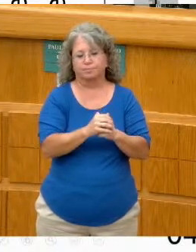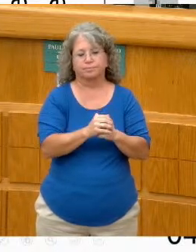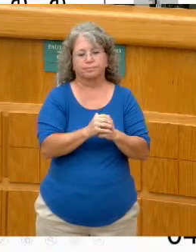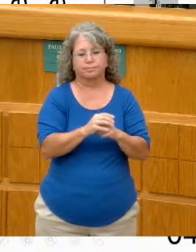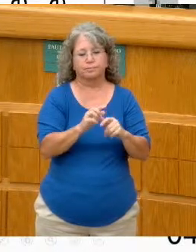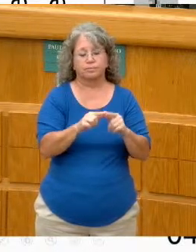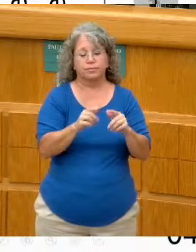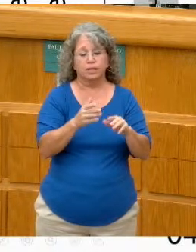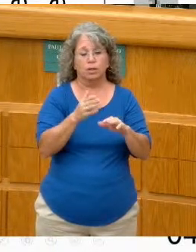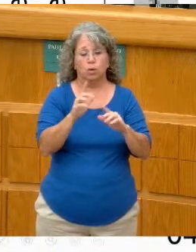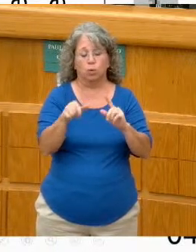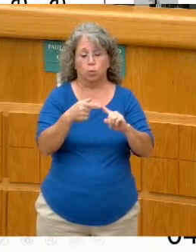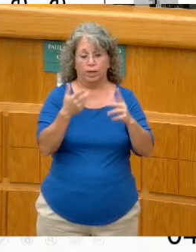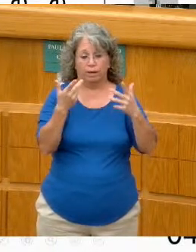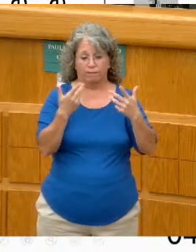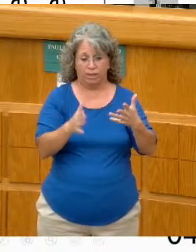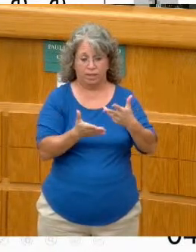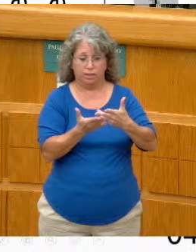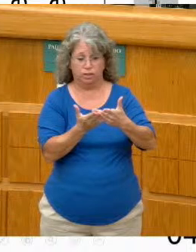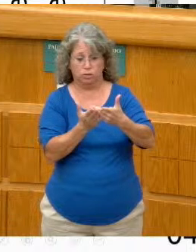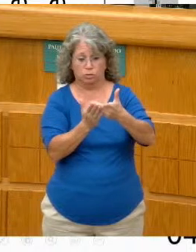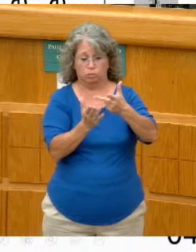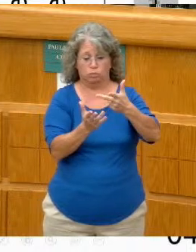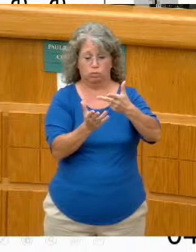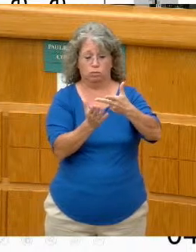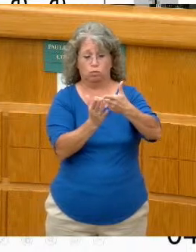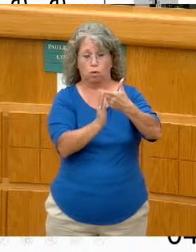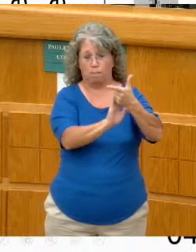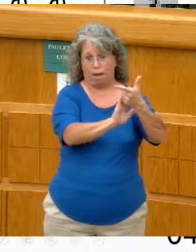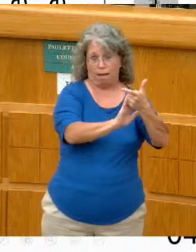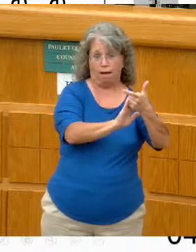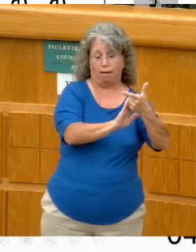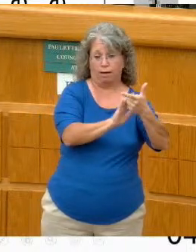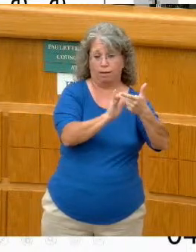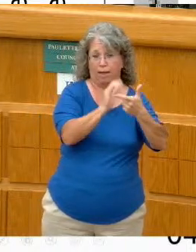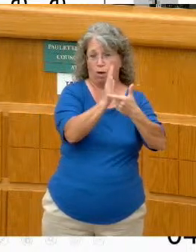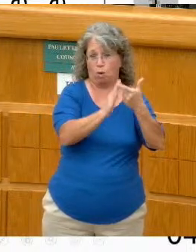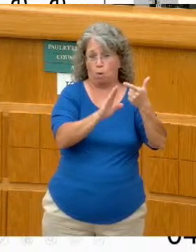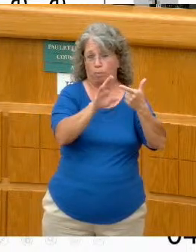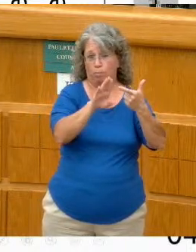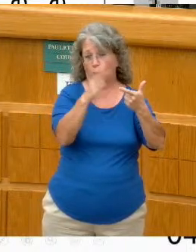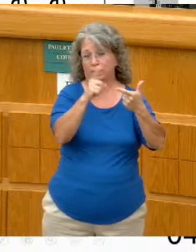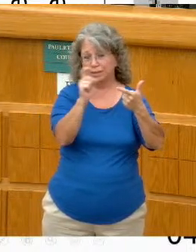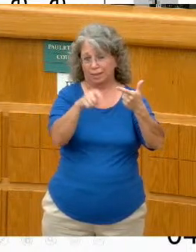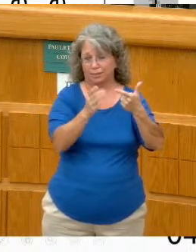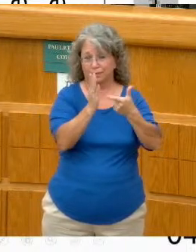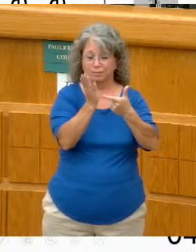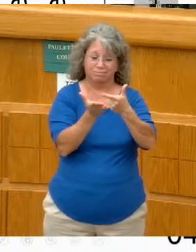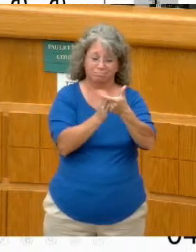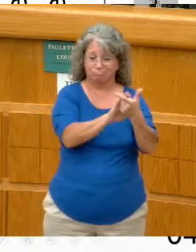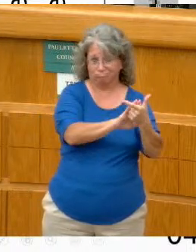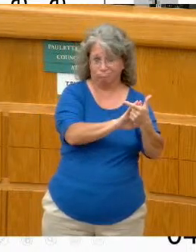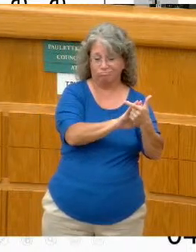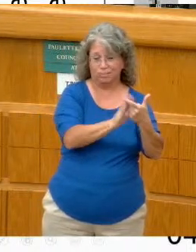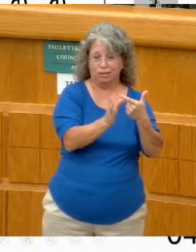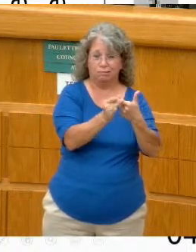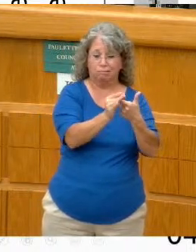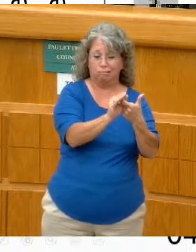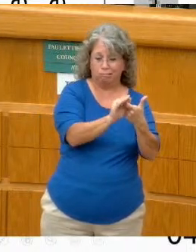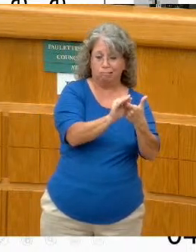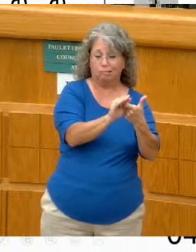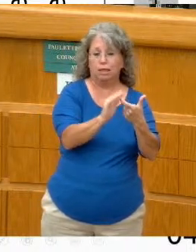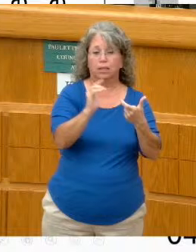open Texas Phase 3. And then in the last week or two, it's been showing a